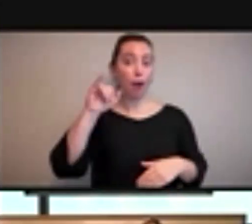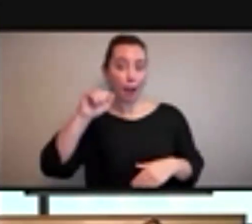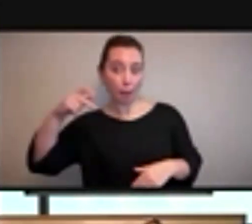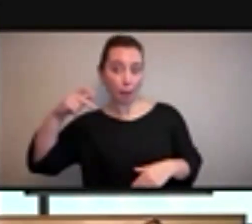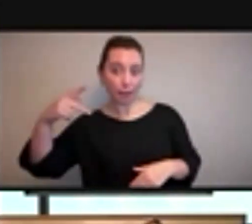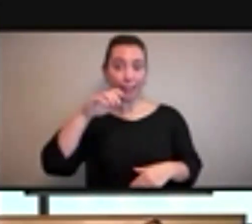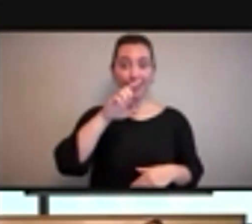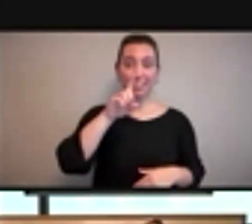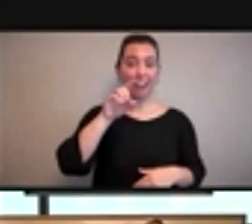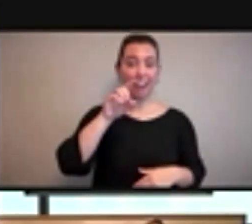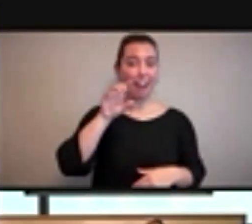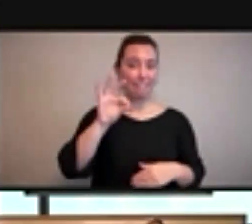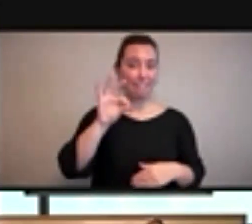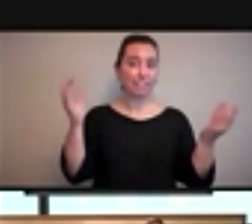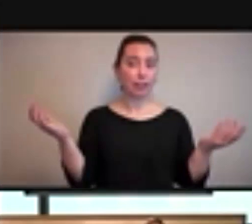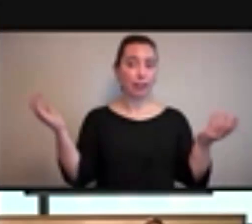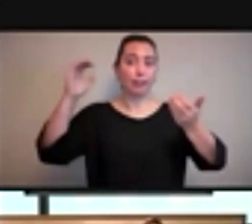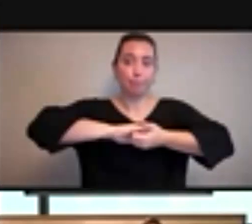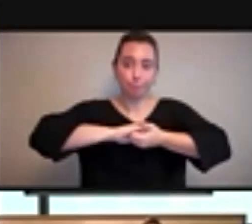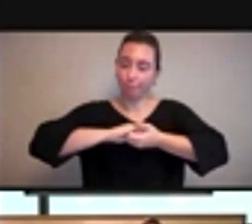the application of the directive.